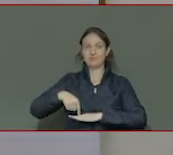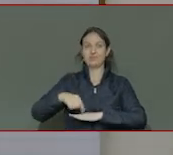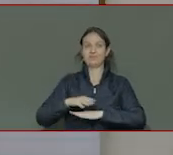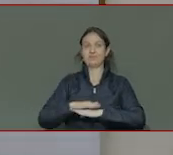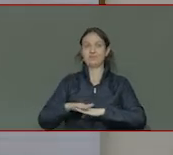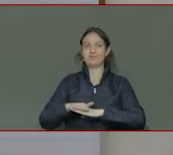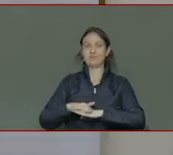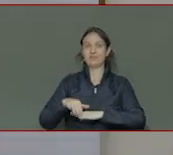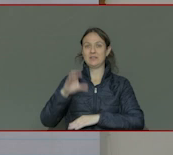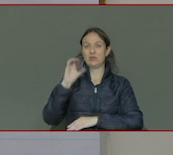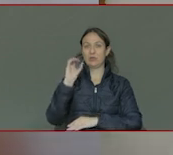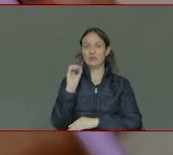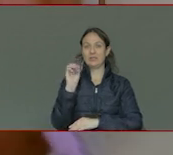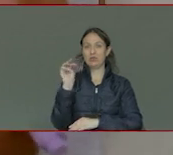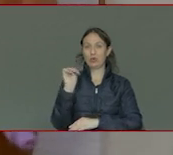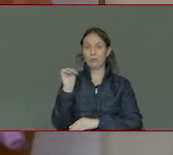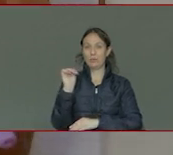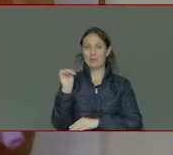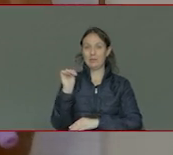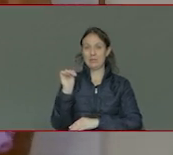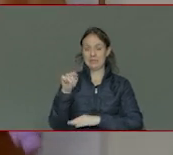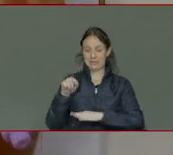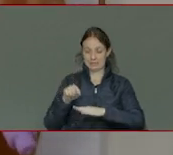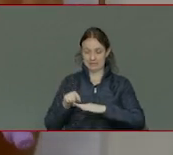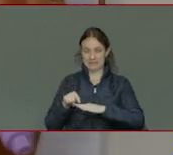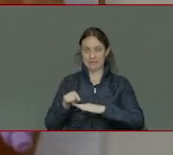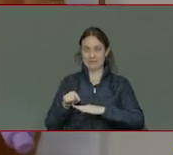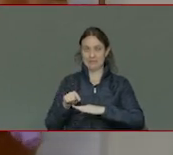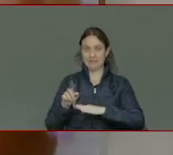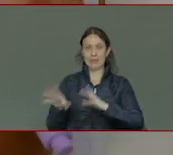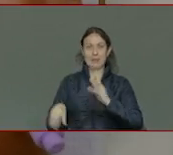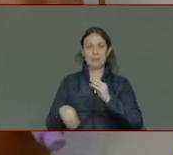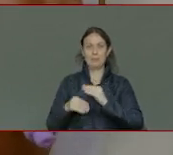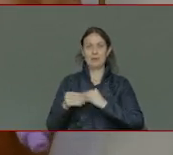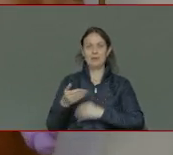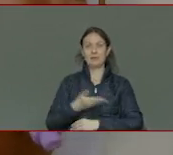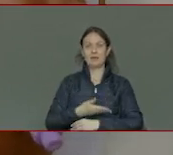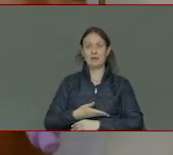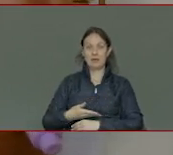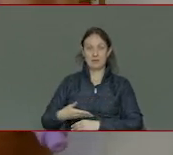0 meters from the ground, plus a half,